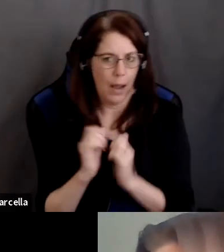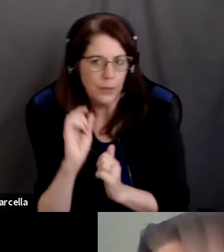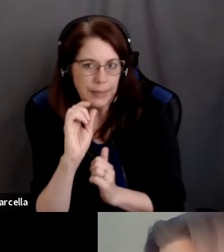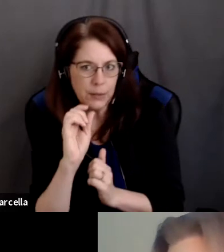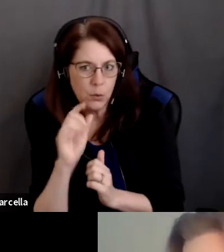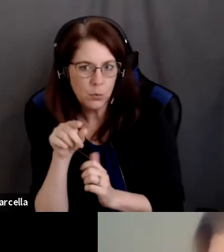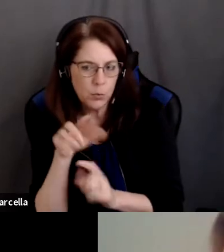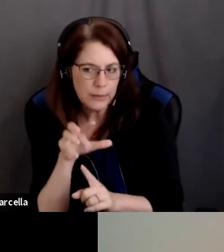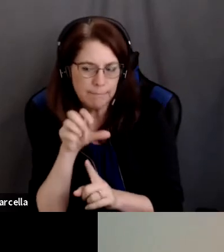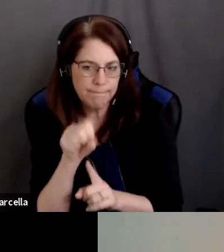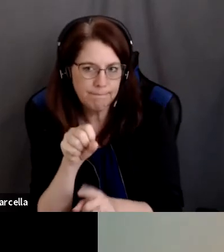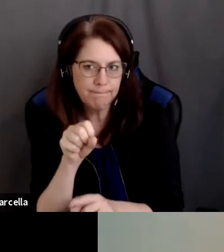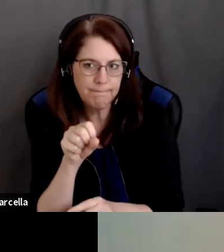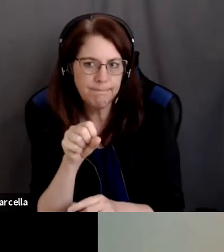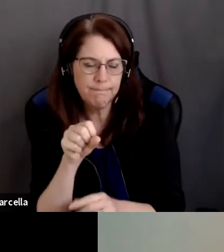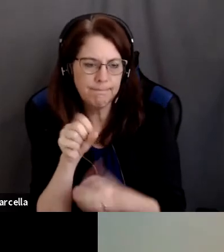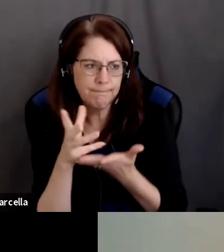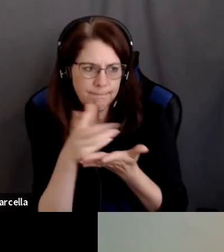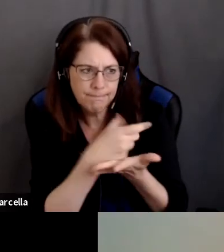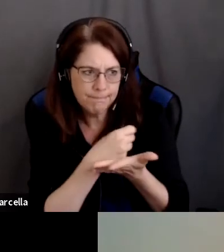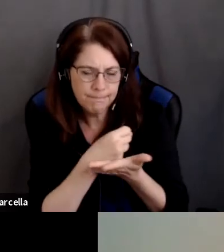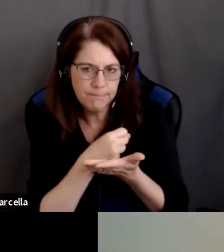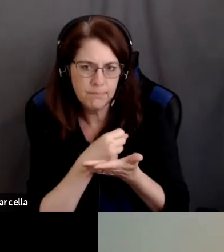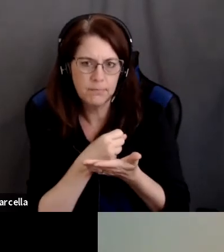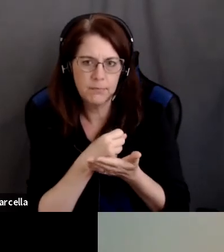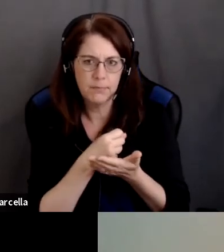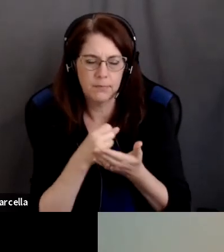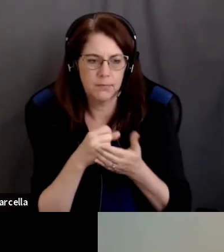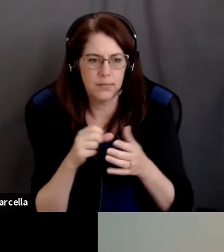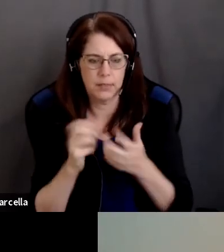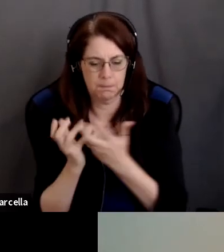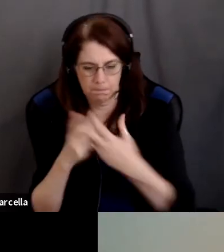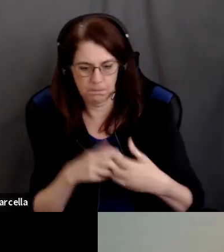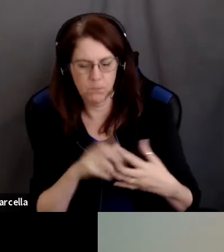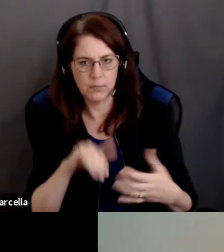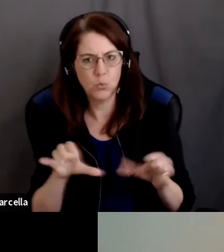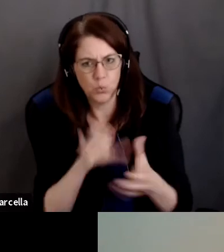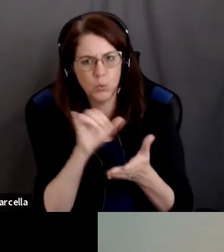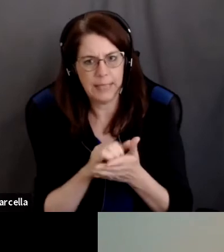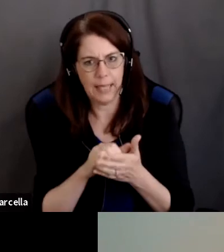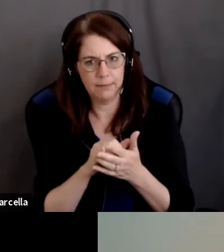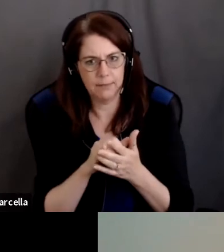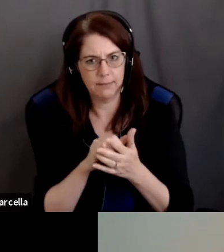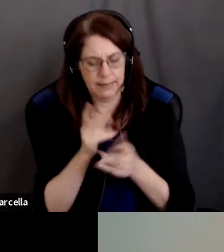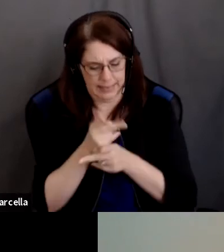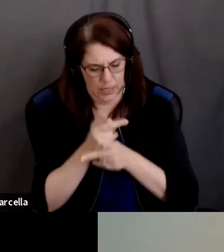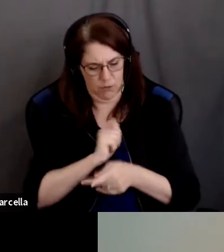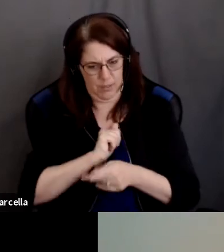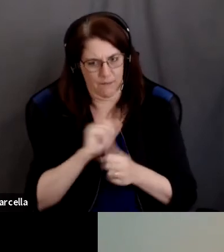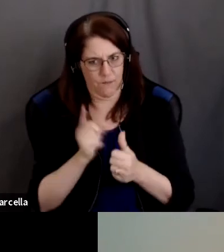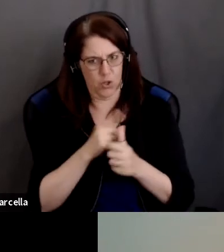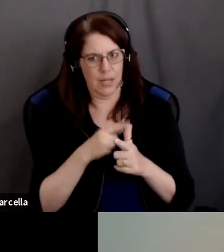capture and assimilate, do that. Start with yourself first, then you can help